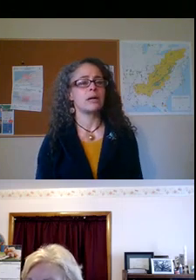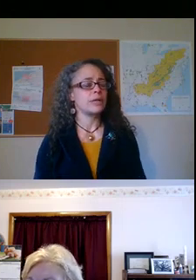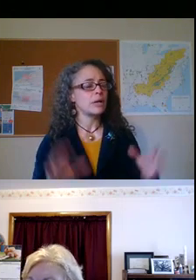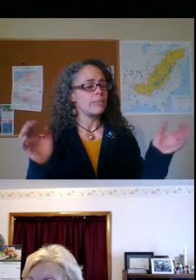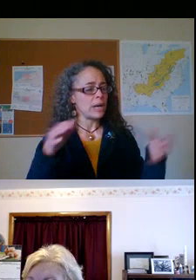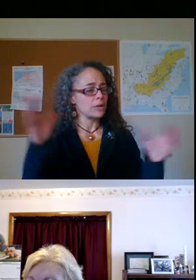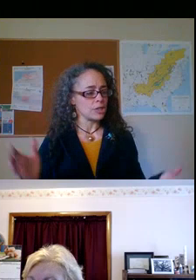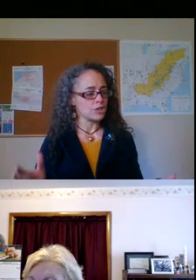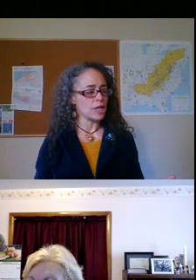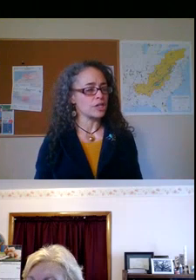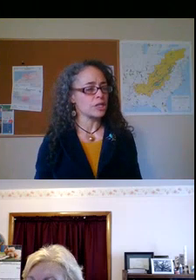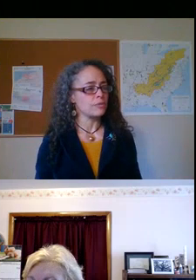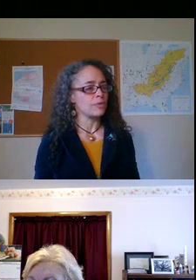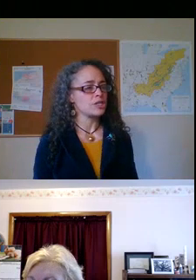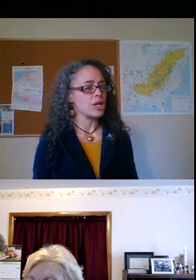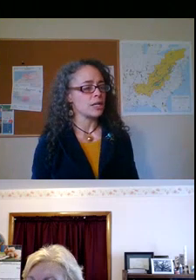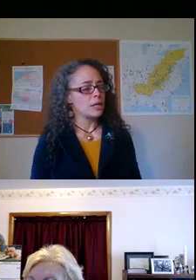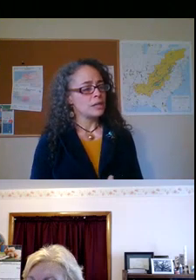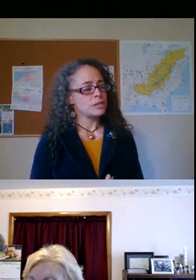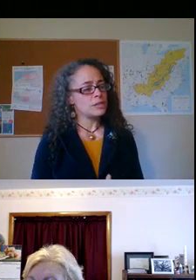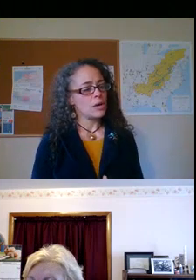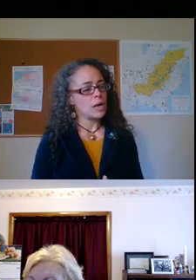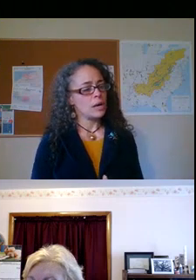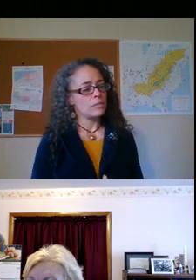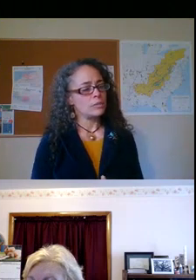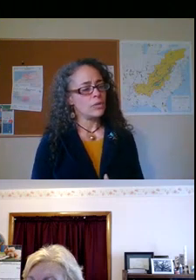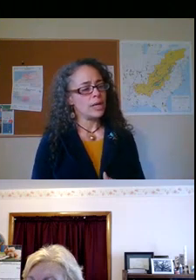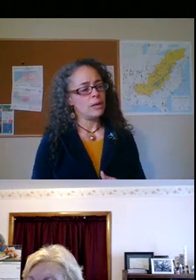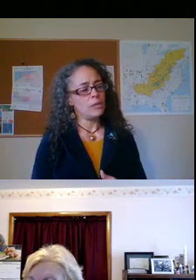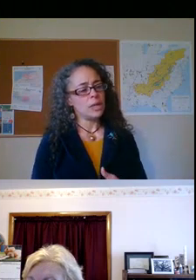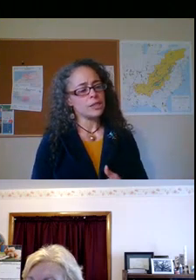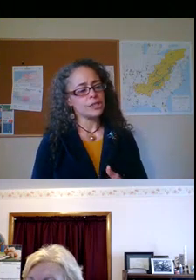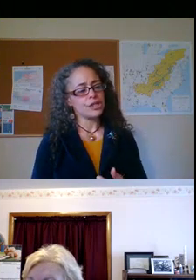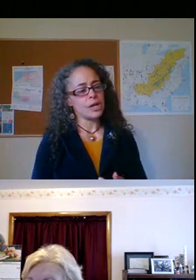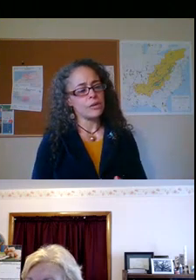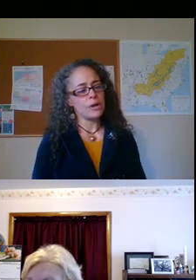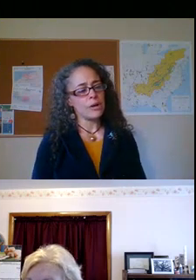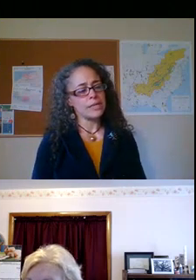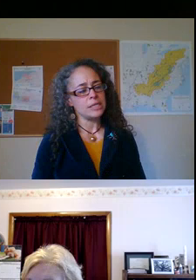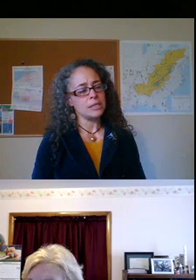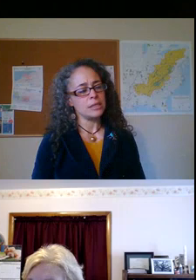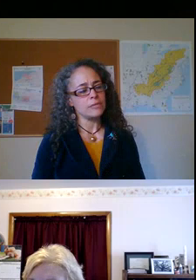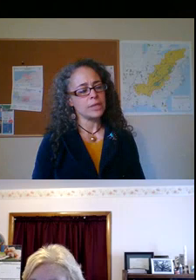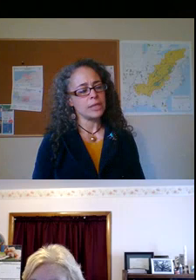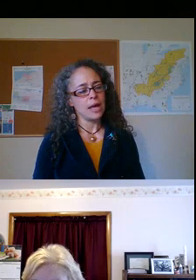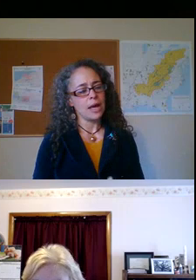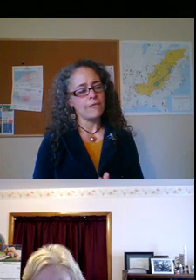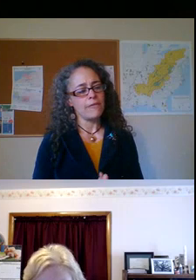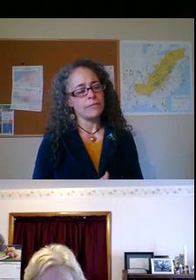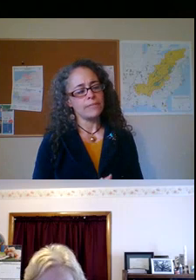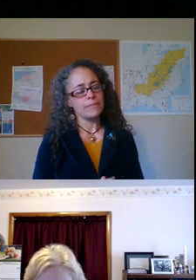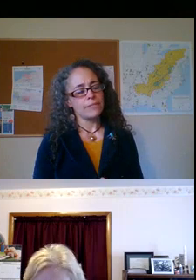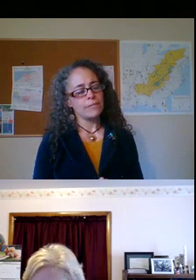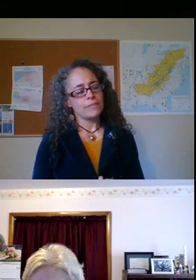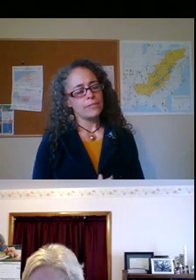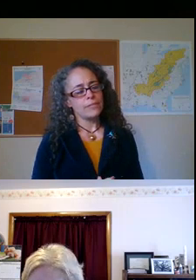basic or no, about construction project. So would anyone like to share their ideas of what they